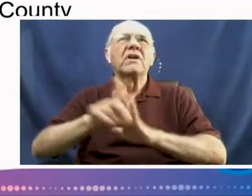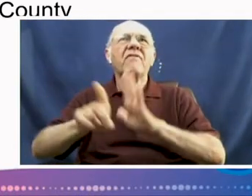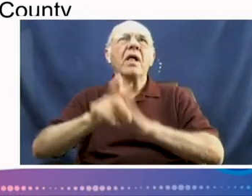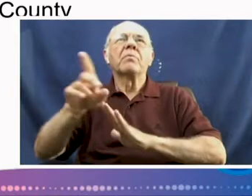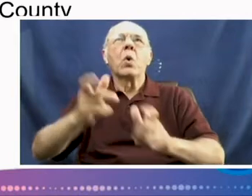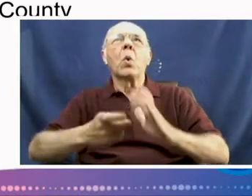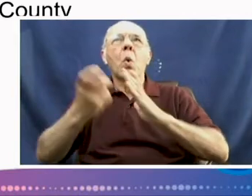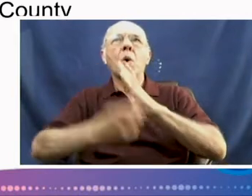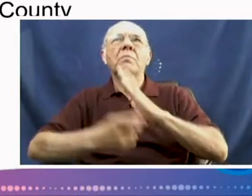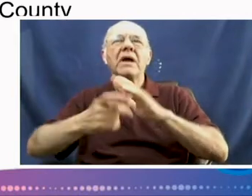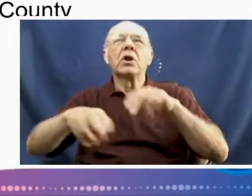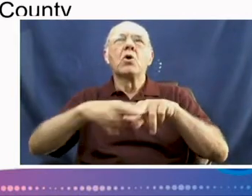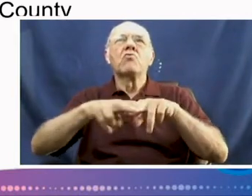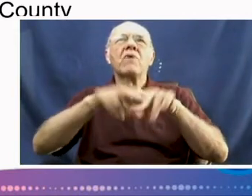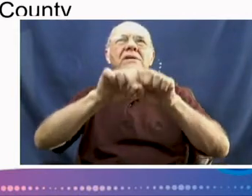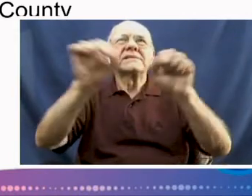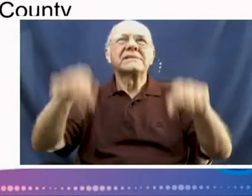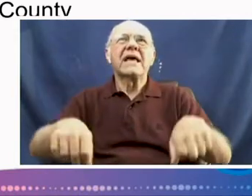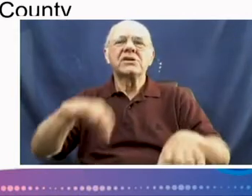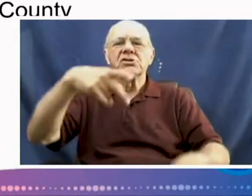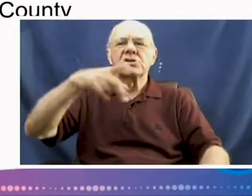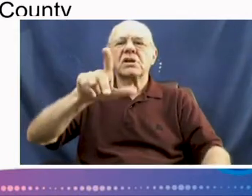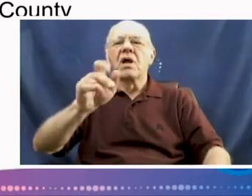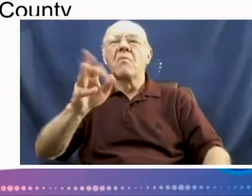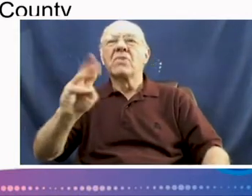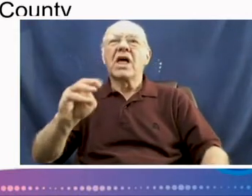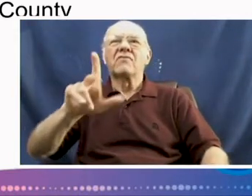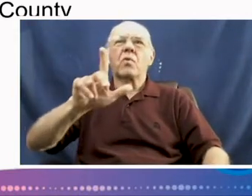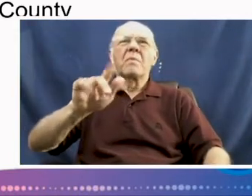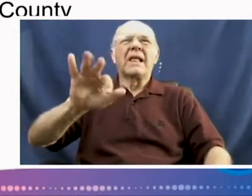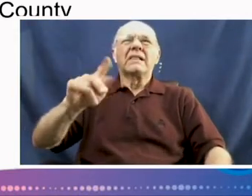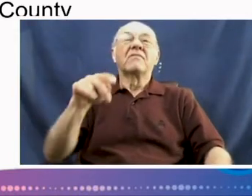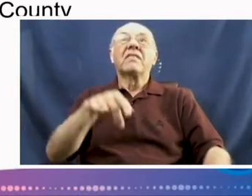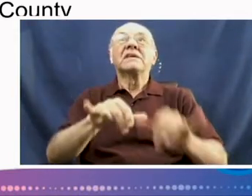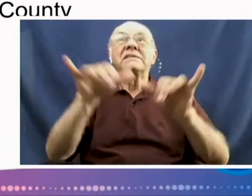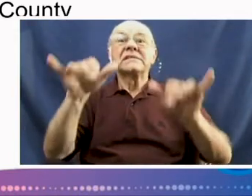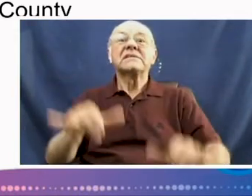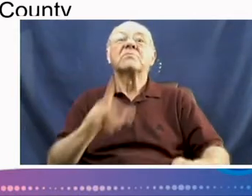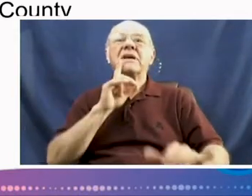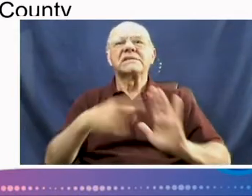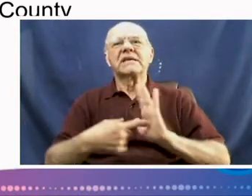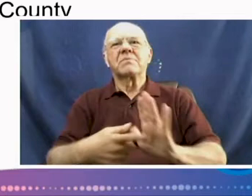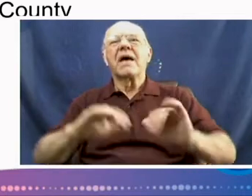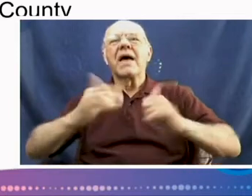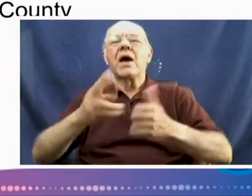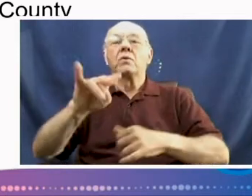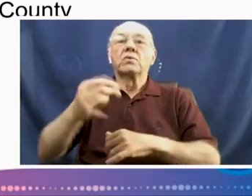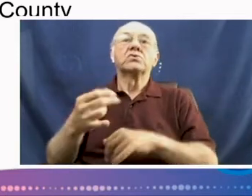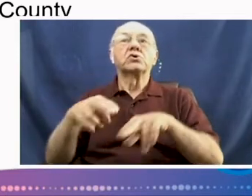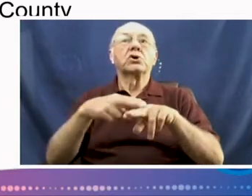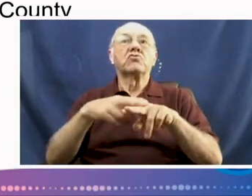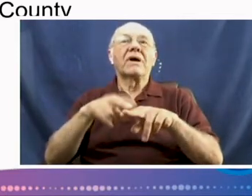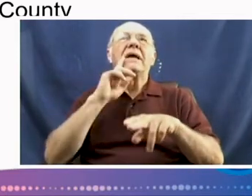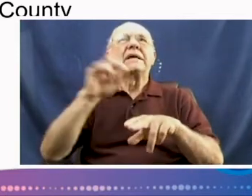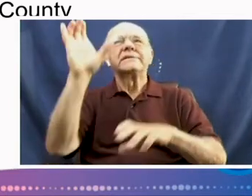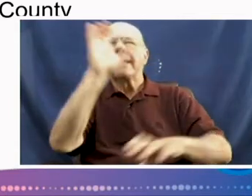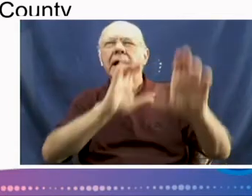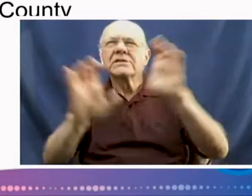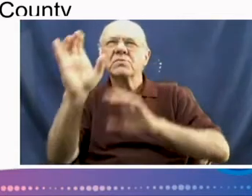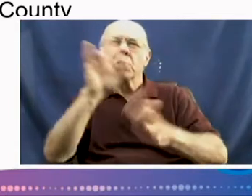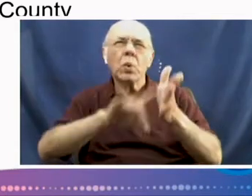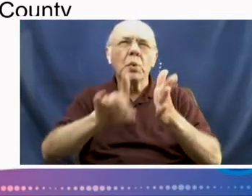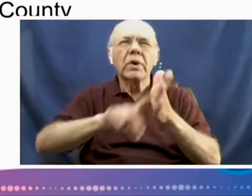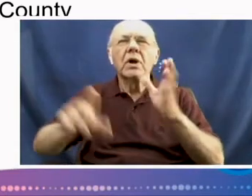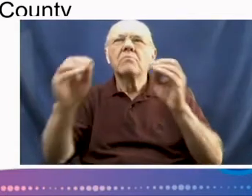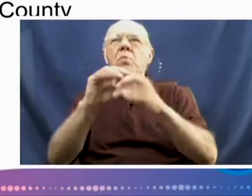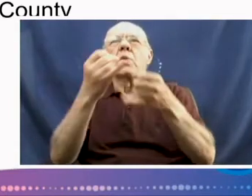rail station platform lift. This system is an example of the ways in which New Jersey Transit is exploring more independent